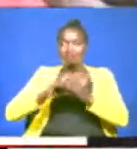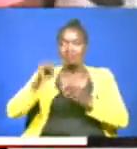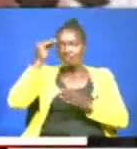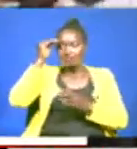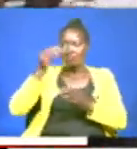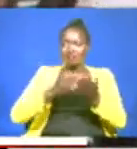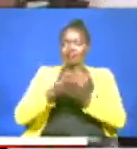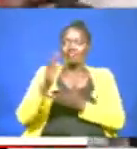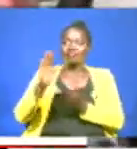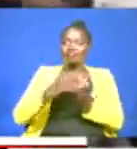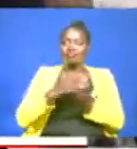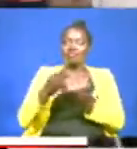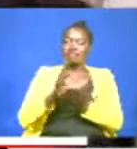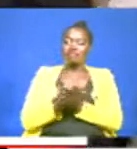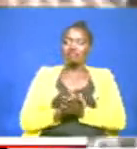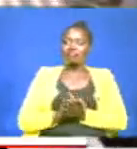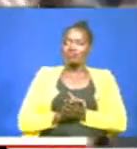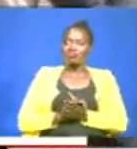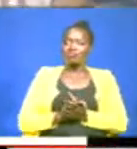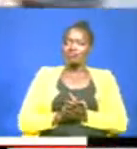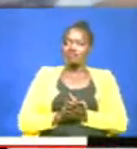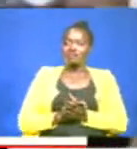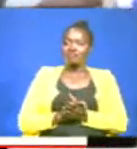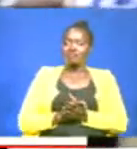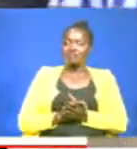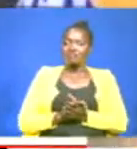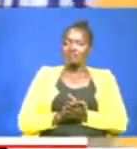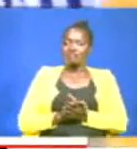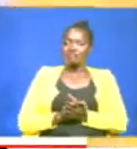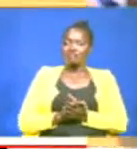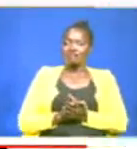arts. Andrew Kero for Prime Edition.